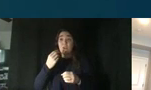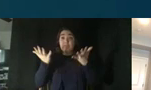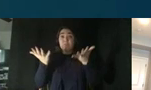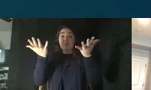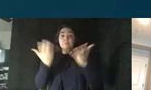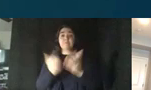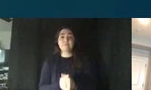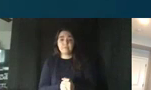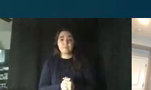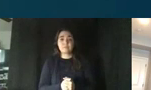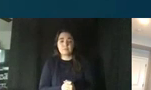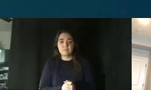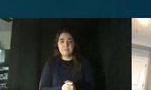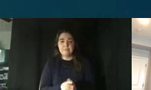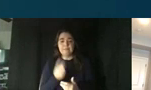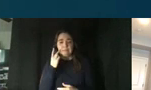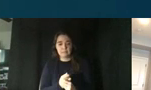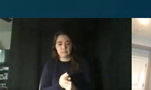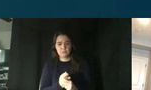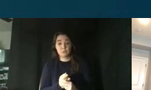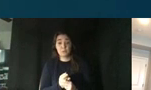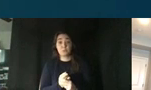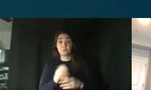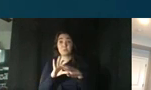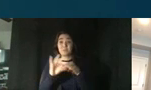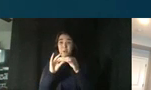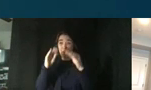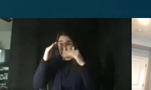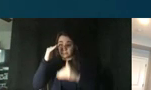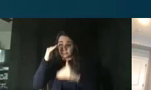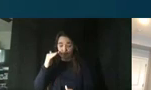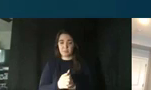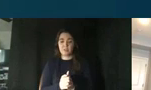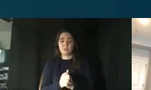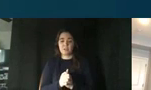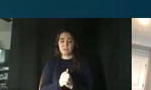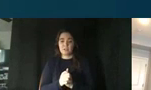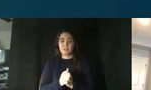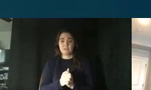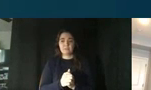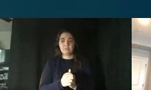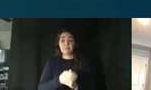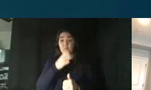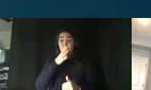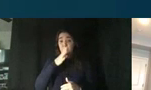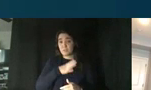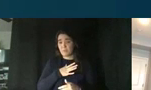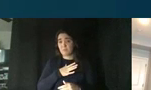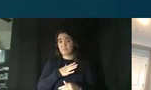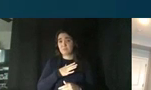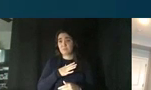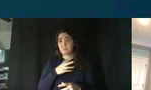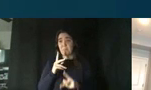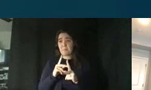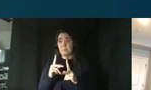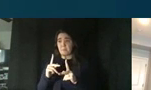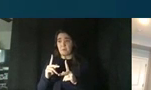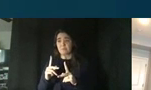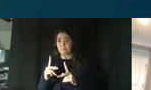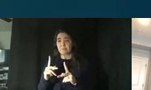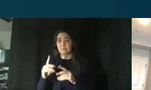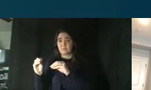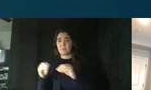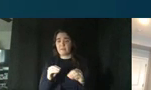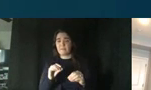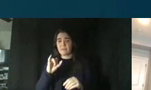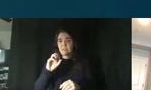Let's see. Here's a long one. I'm a daughter of immigrants. This is Adelaide. I'm sorry if I'm